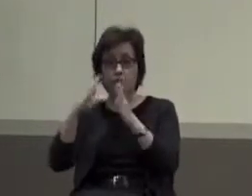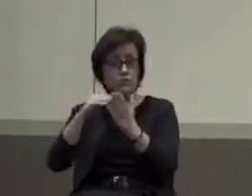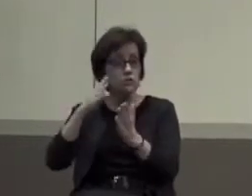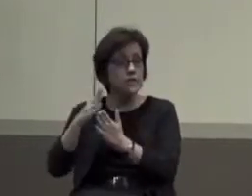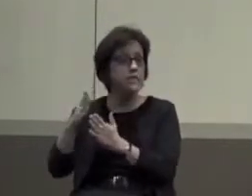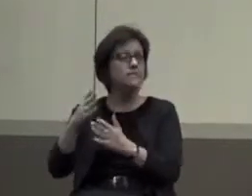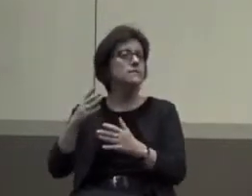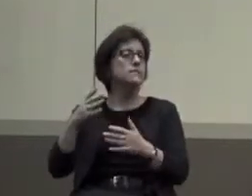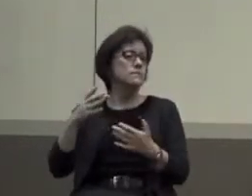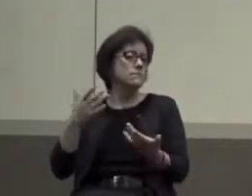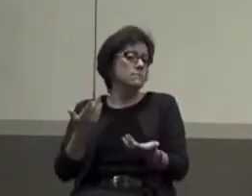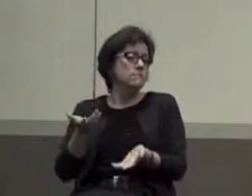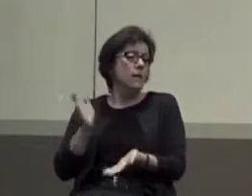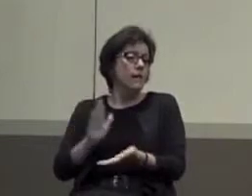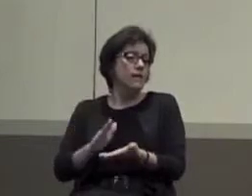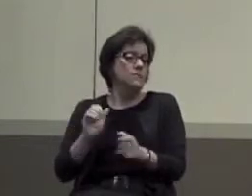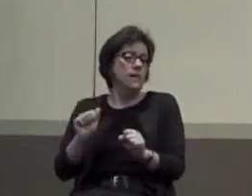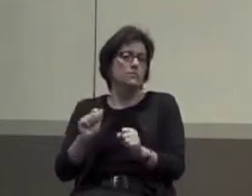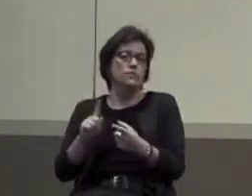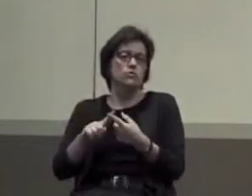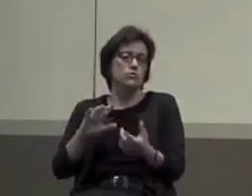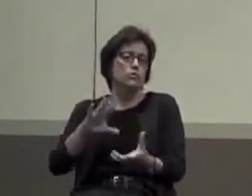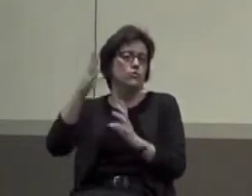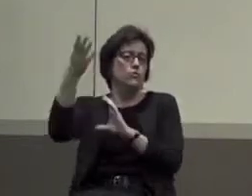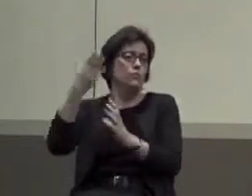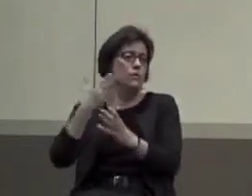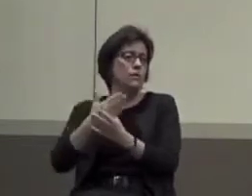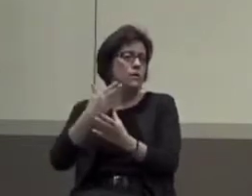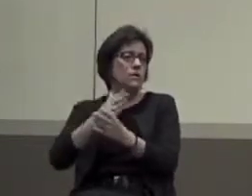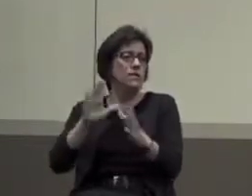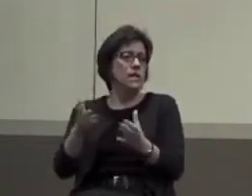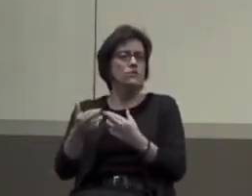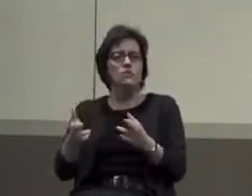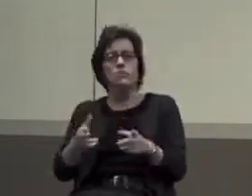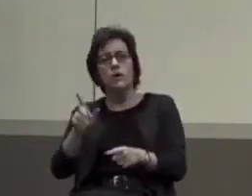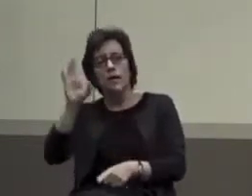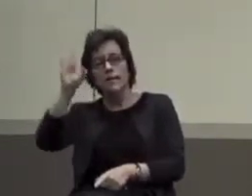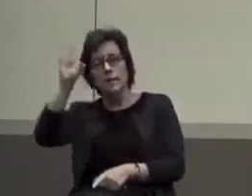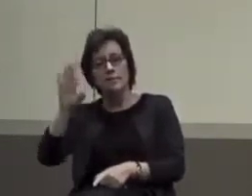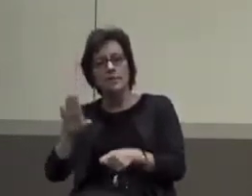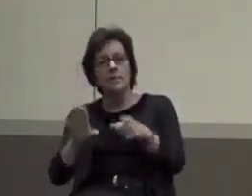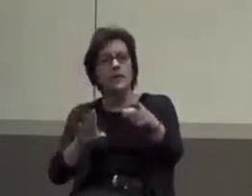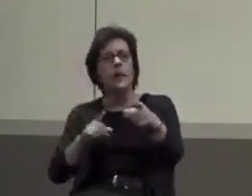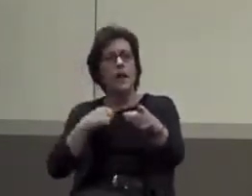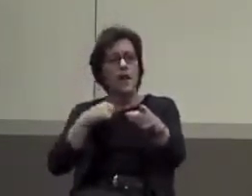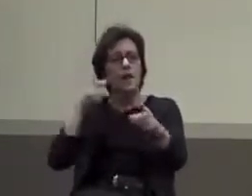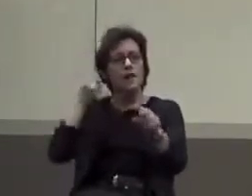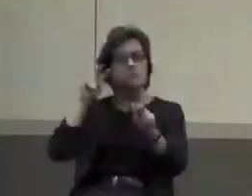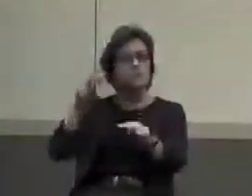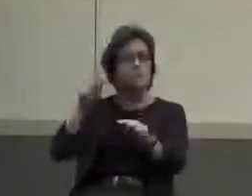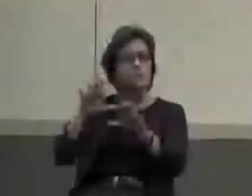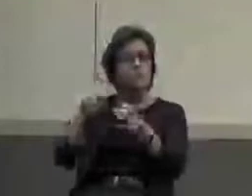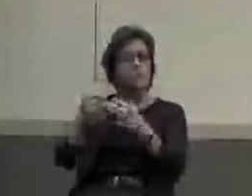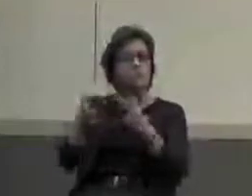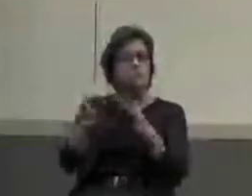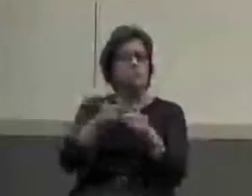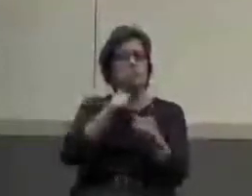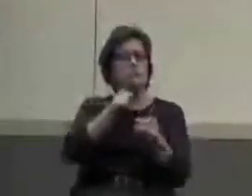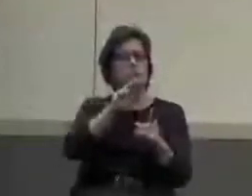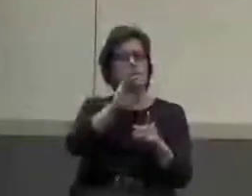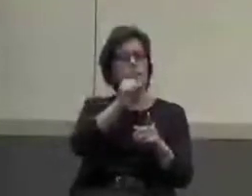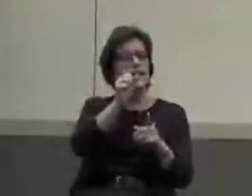to disrupt the classroom. And I see a hand up. I was going to say, I observed a classroom, she's a master teacher or